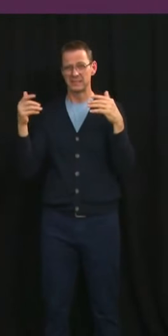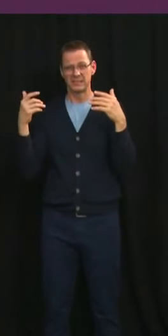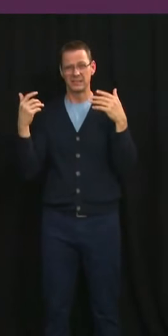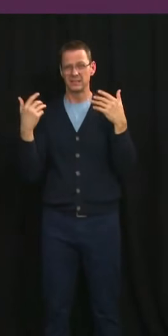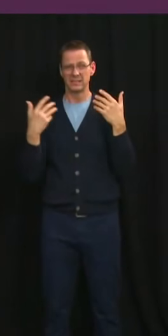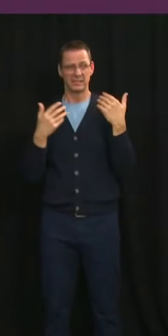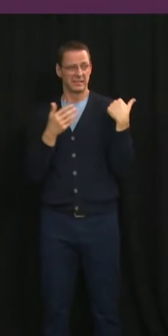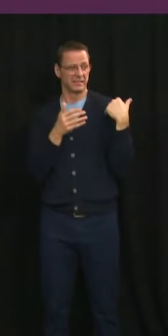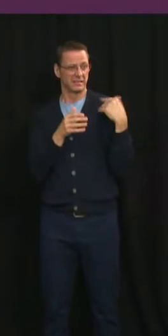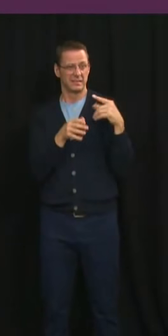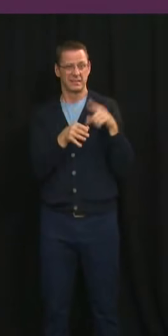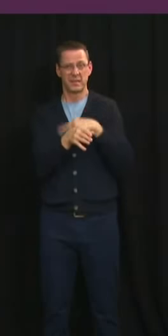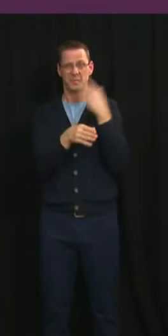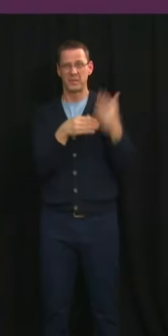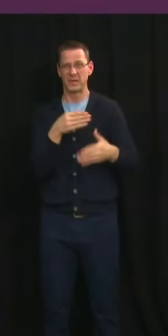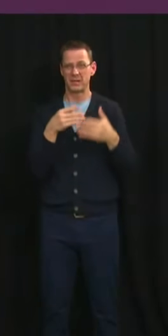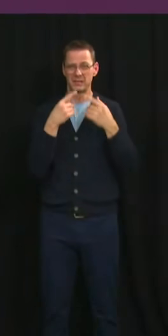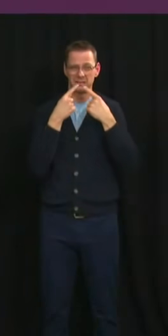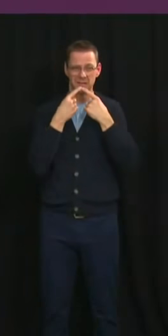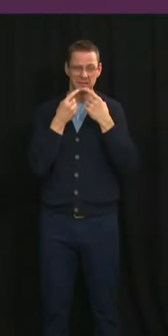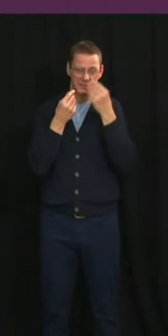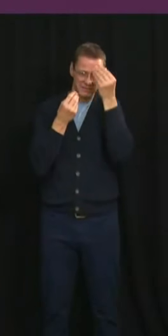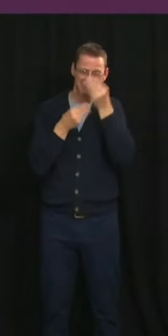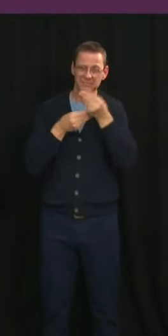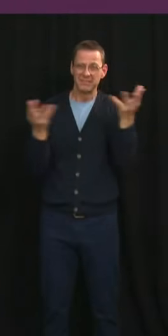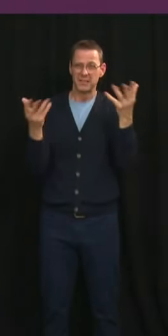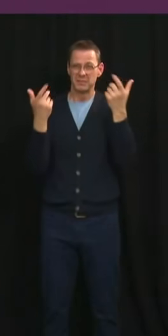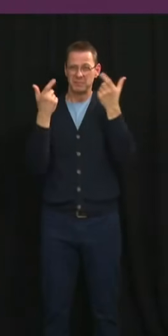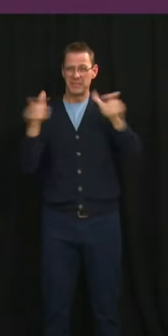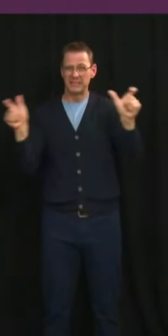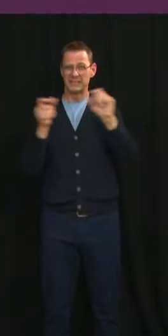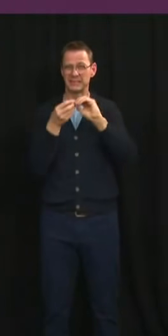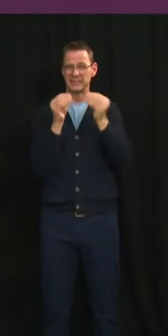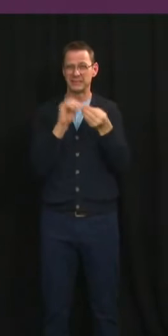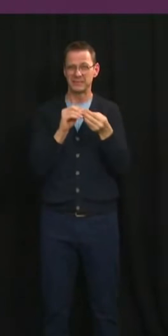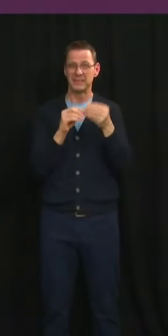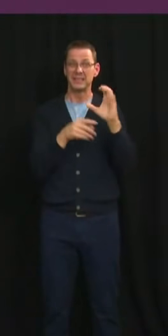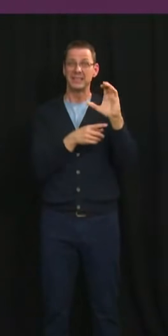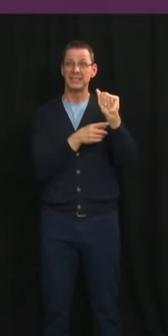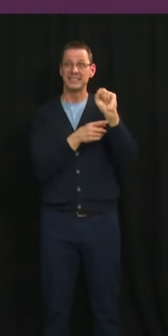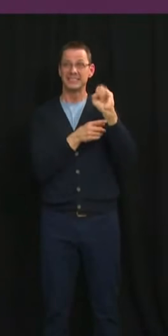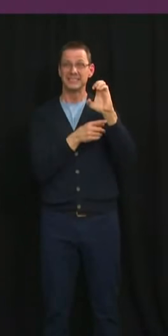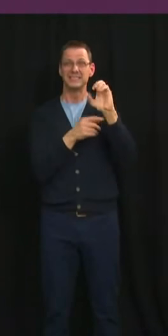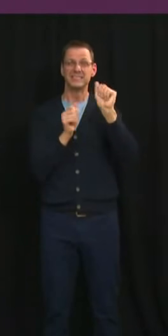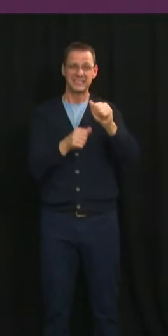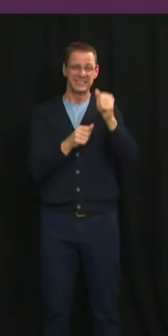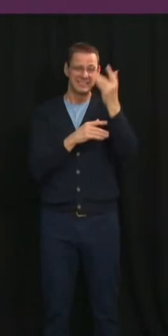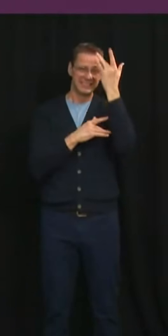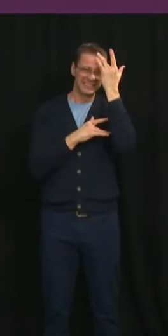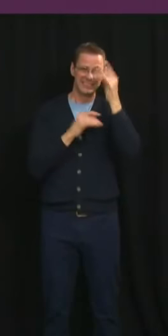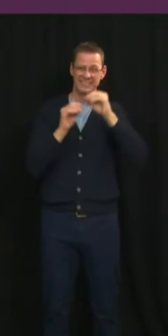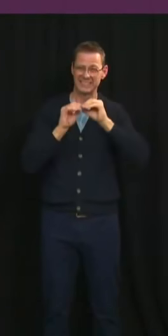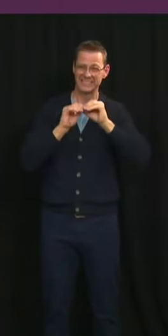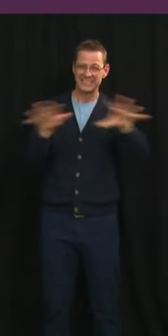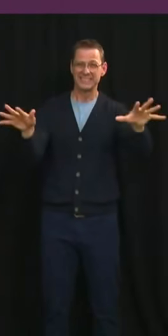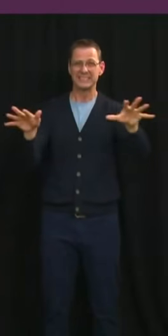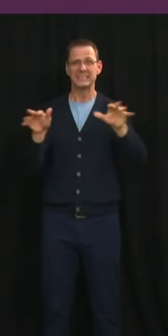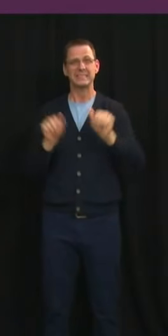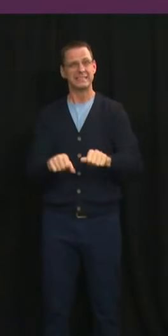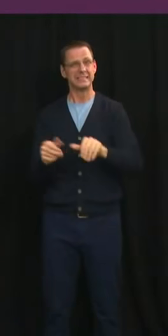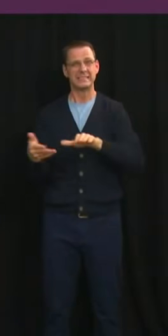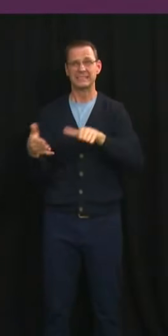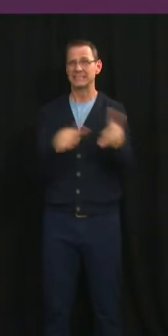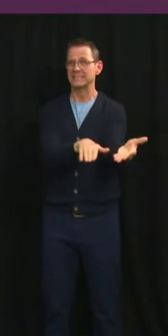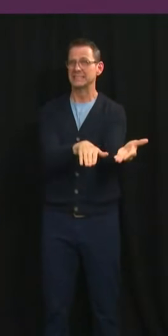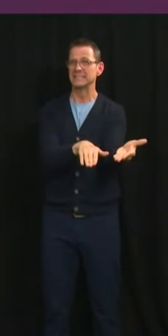that all COVID-19 cases have the potential to cause severe illness and even death. It is not clear yet